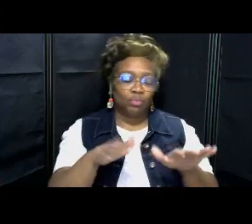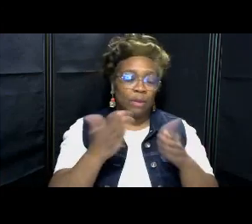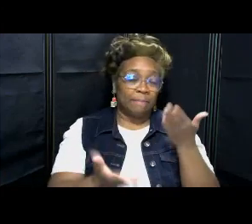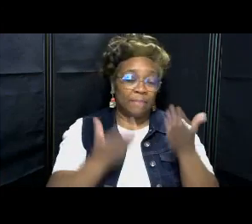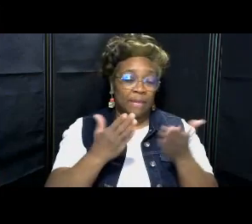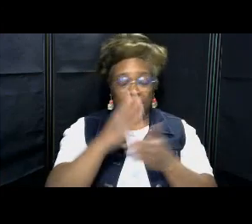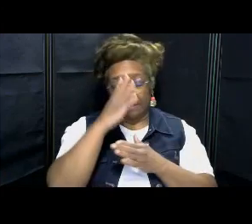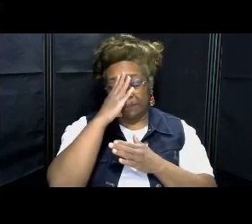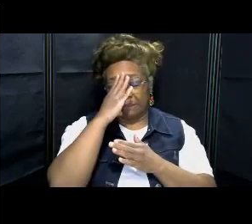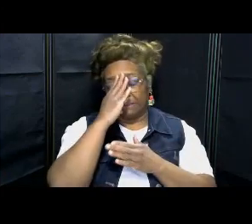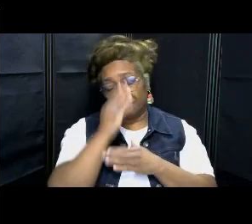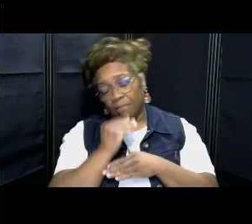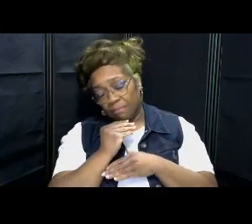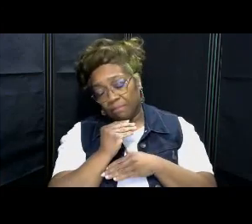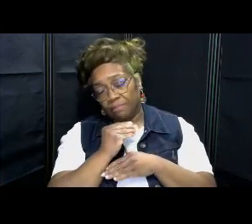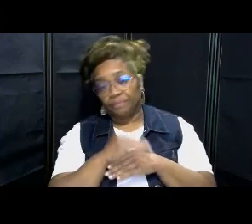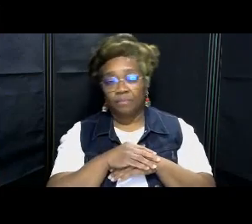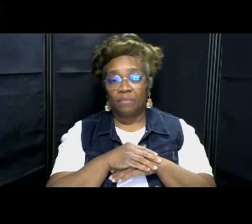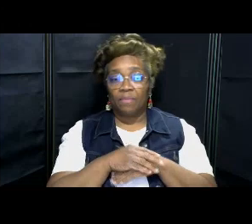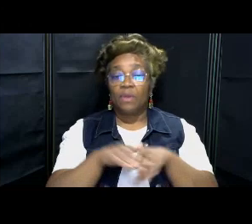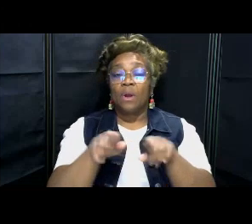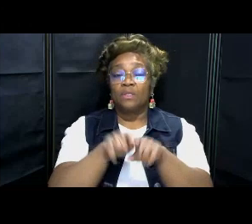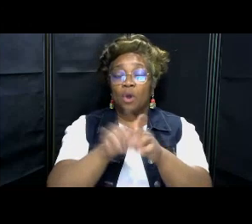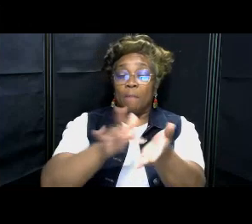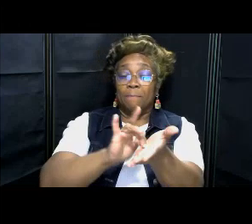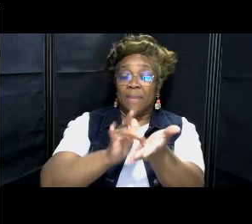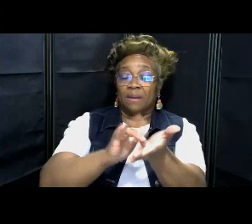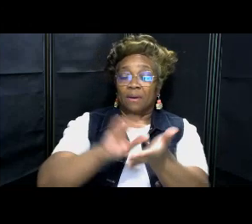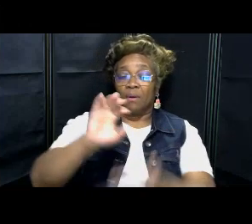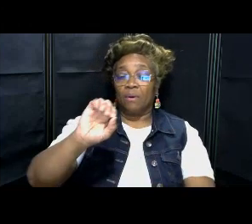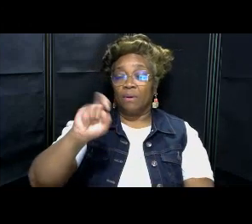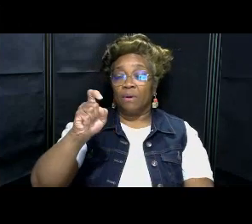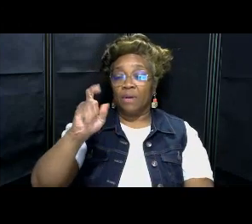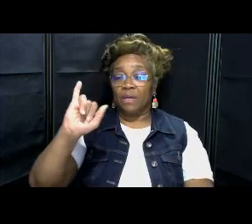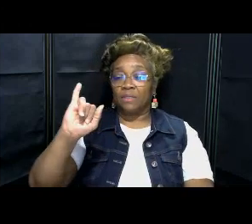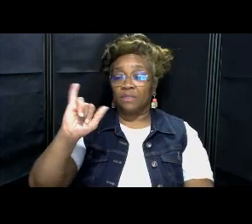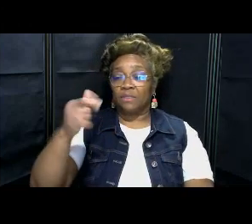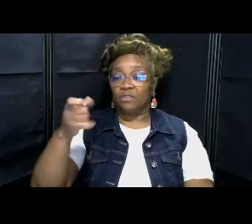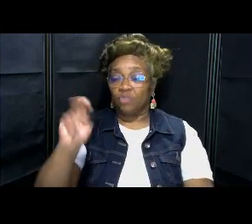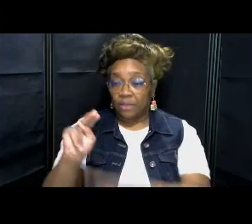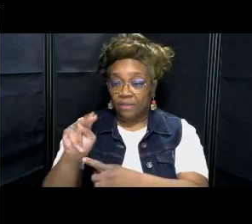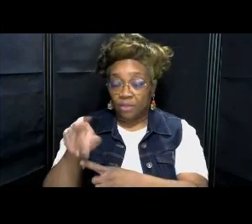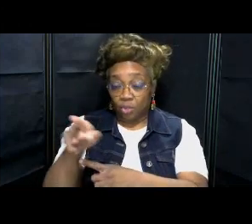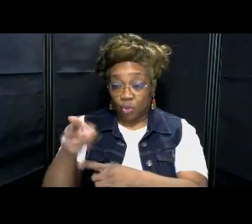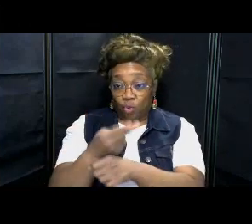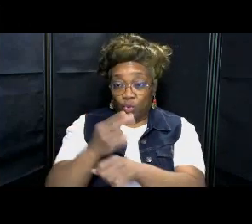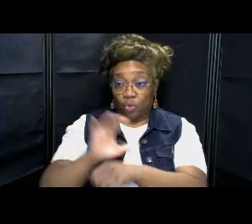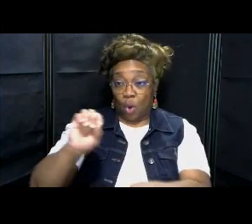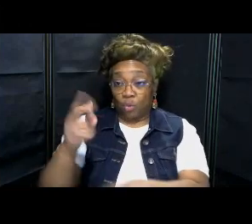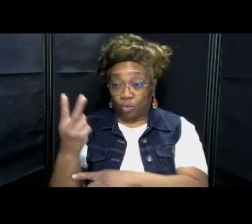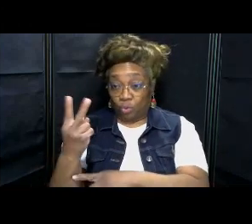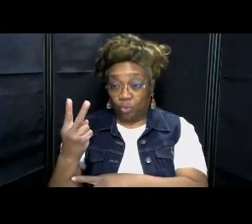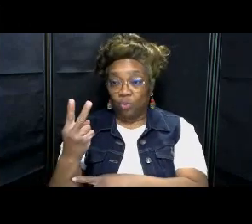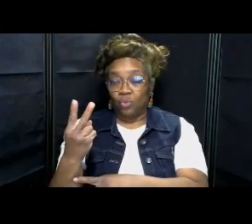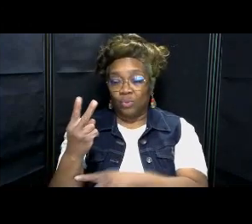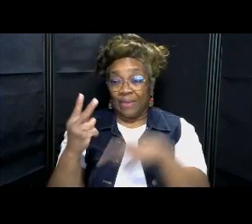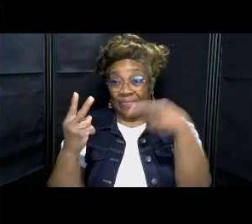smoking. And medical oxygen. I caution you, when you are using O2, oxygen can speed the fire